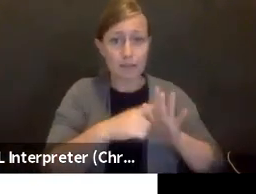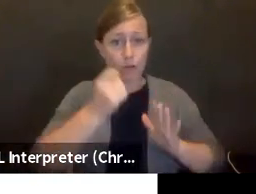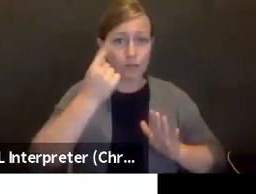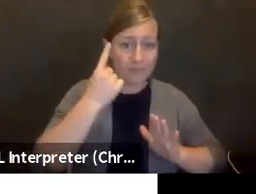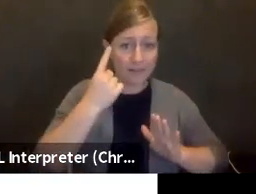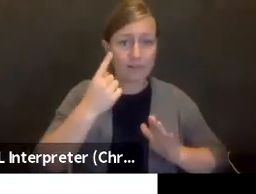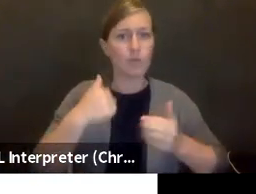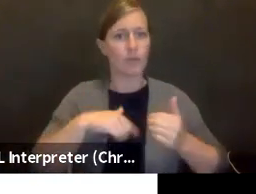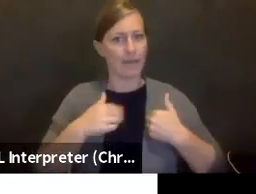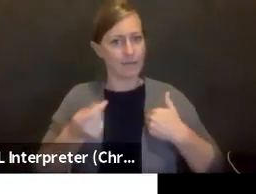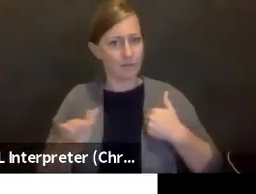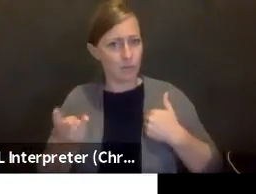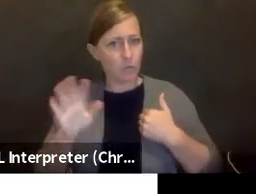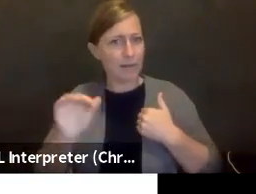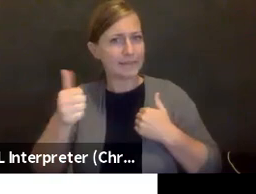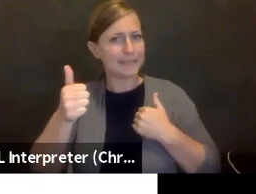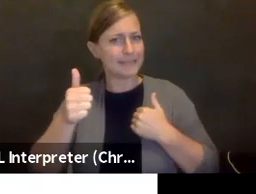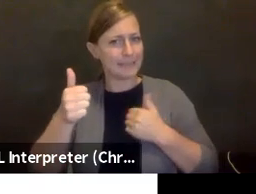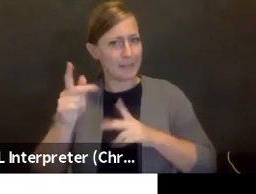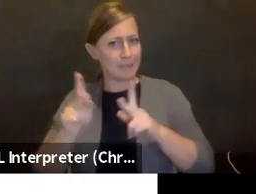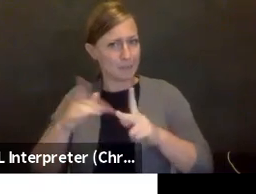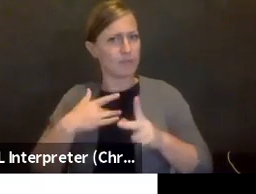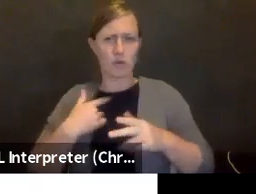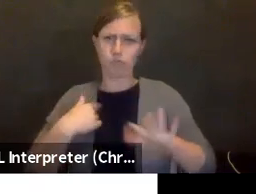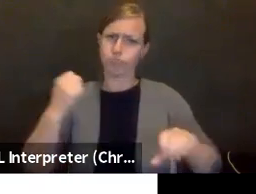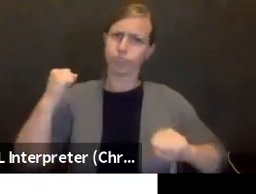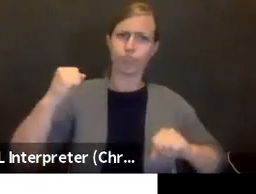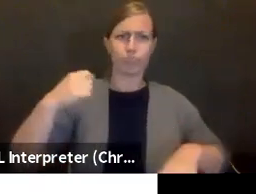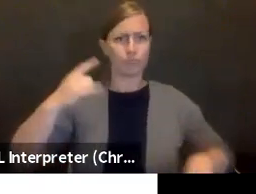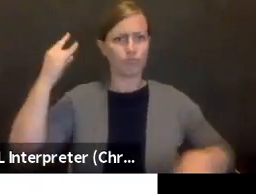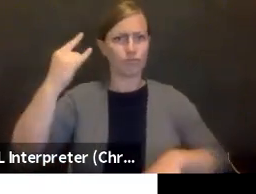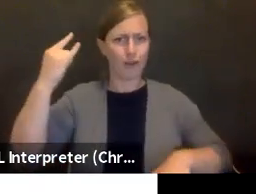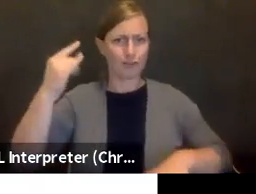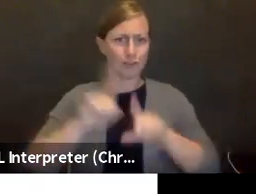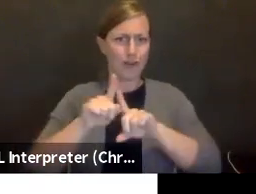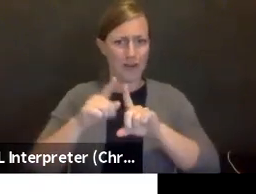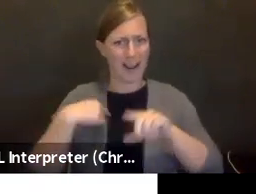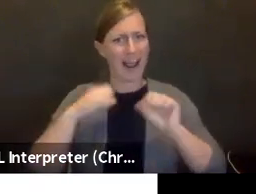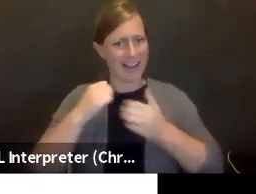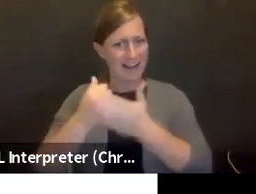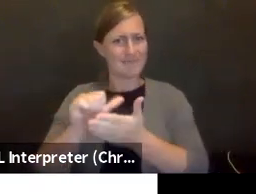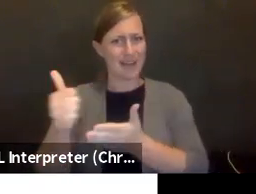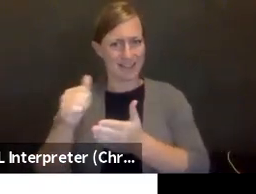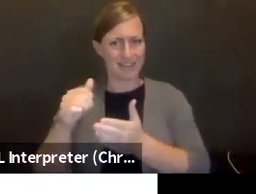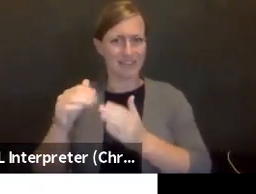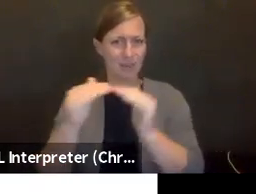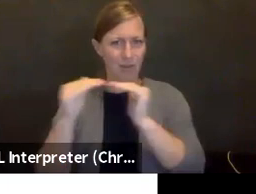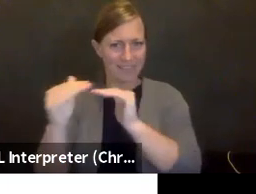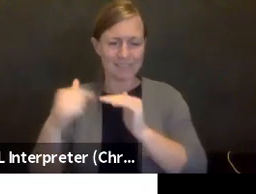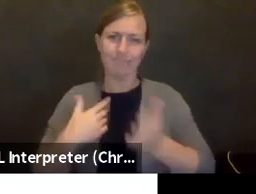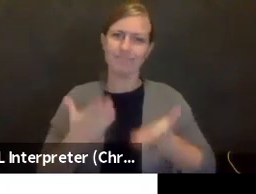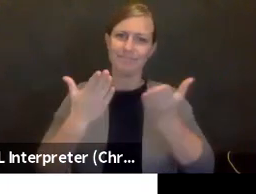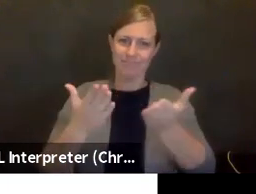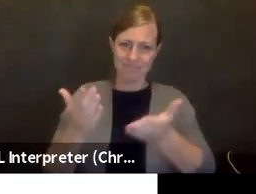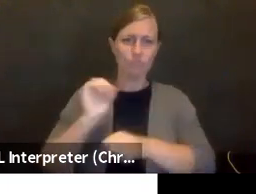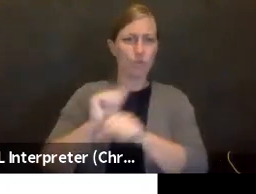of us, we have about 10 people who feel their rock star status, which means they can help and assist their colleagues. Highly recommend working together and help